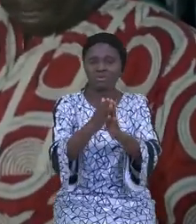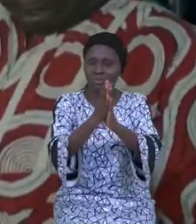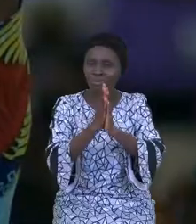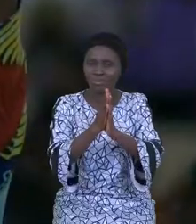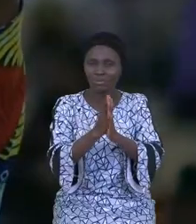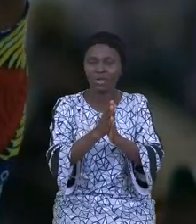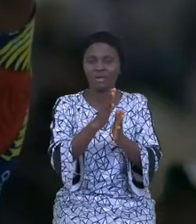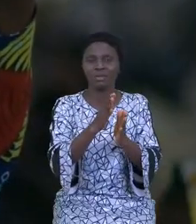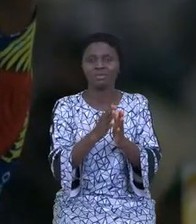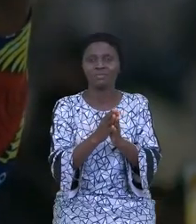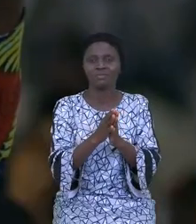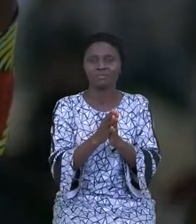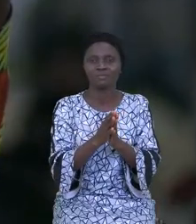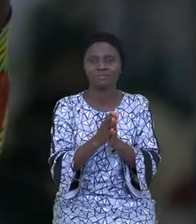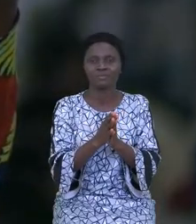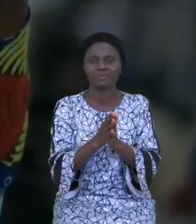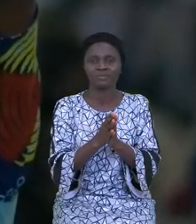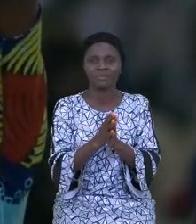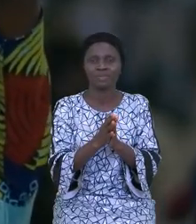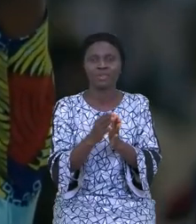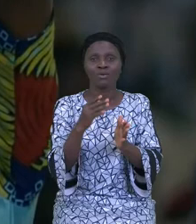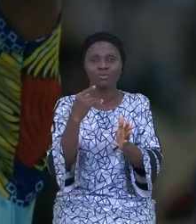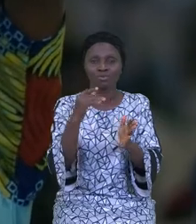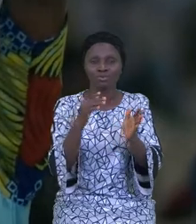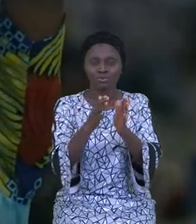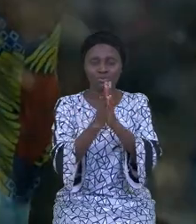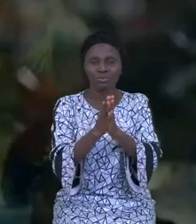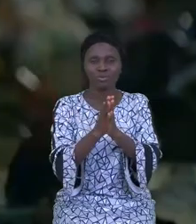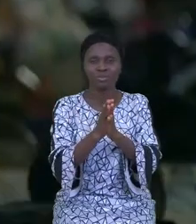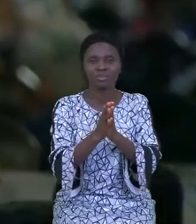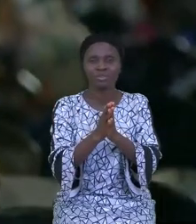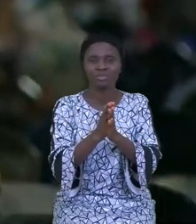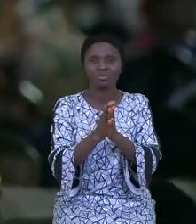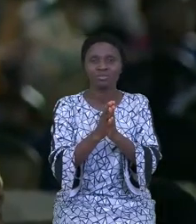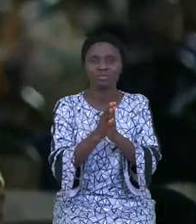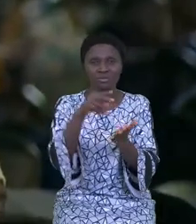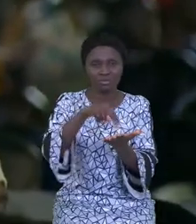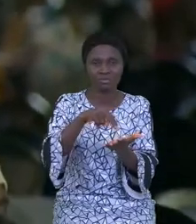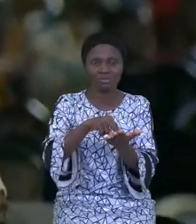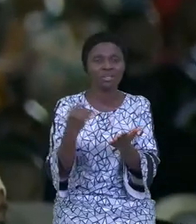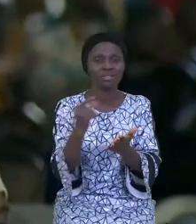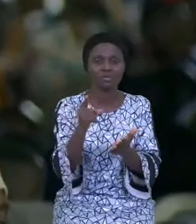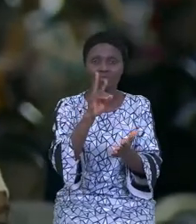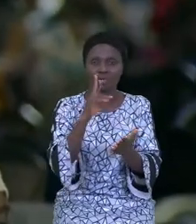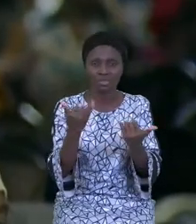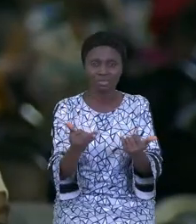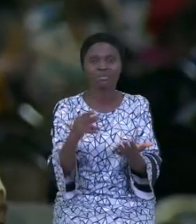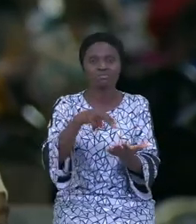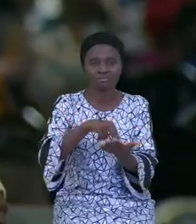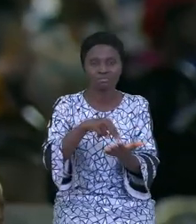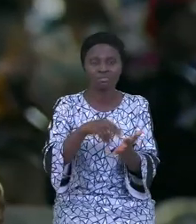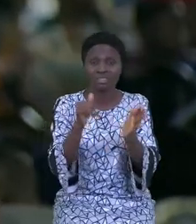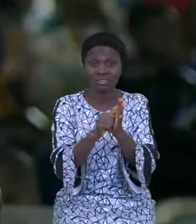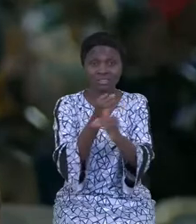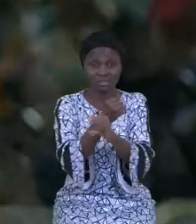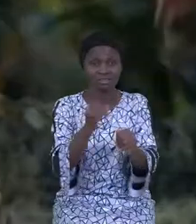of Jesus, who has brought salvation for me. Stand up wherever you are. That salvation is coming